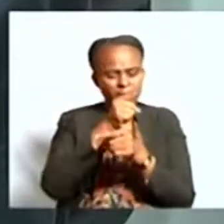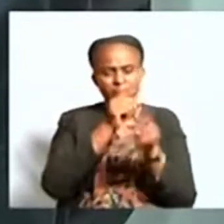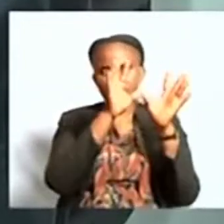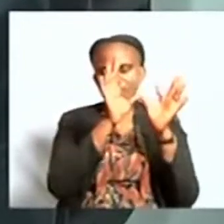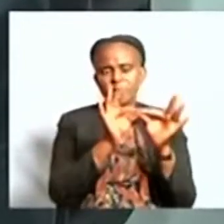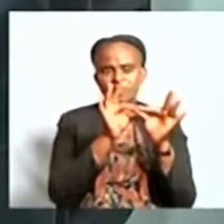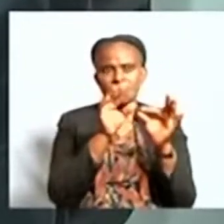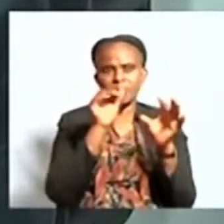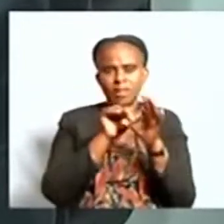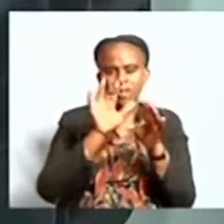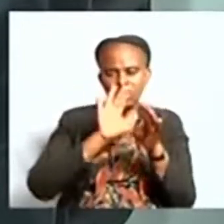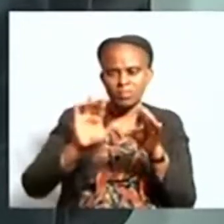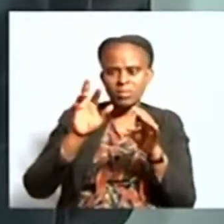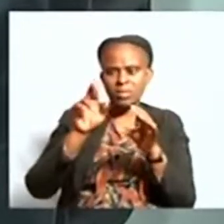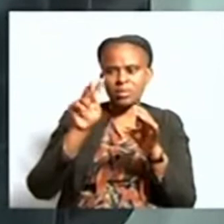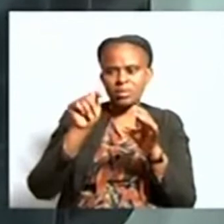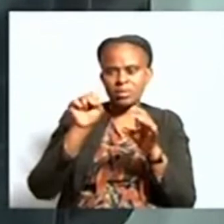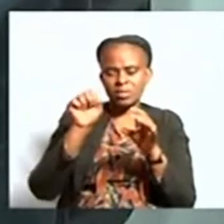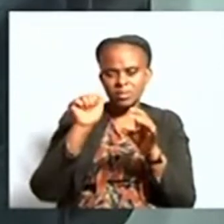accounts into the RATSA